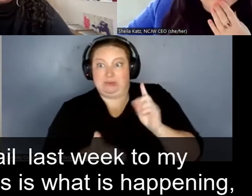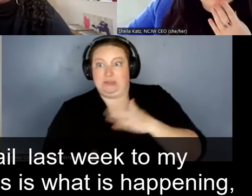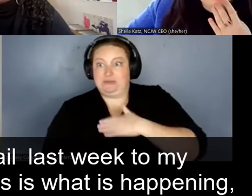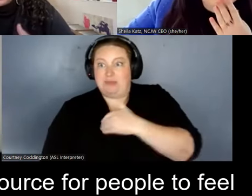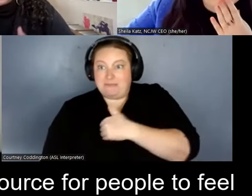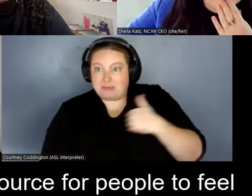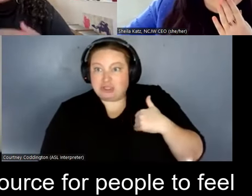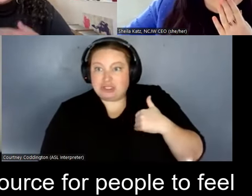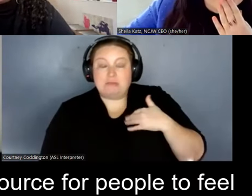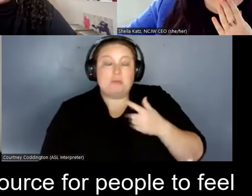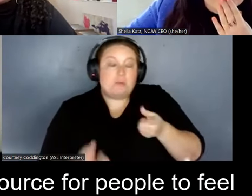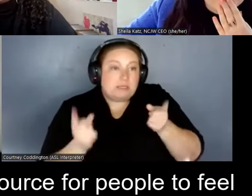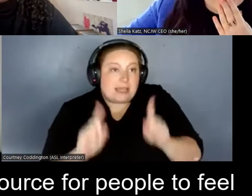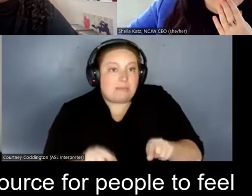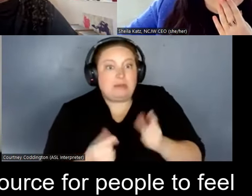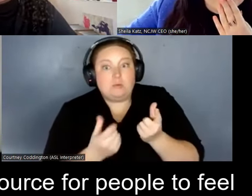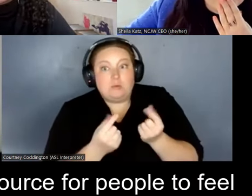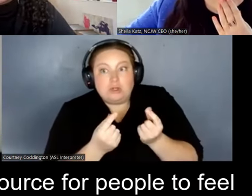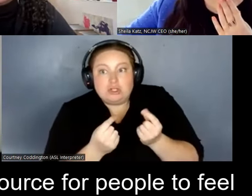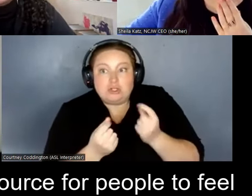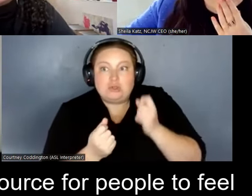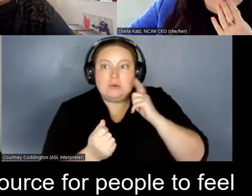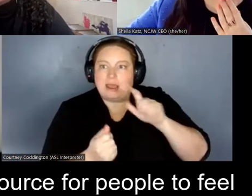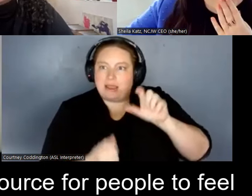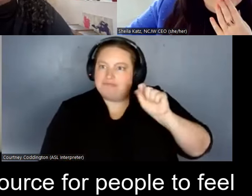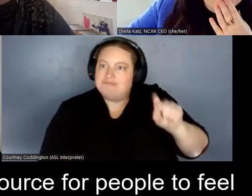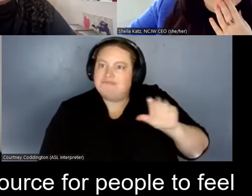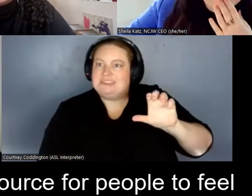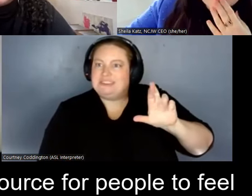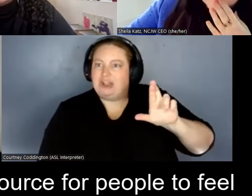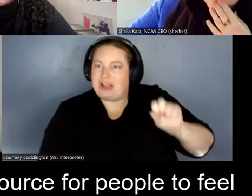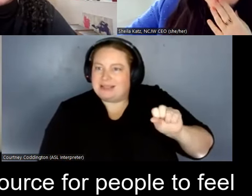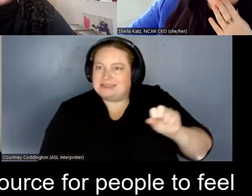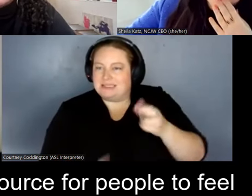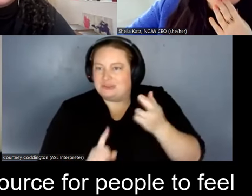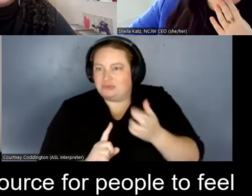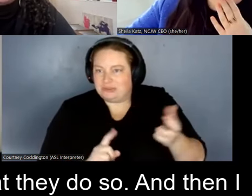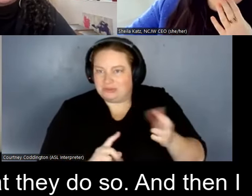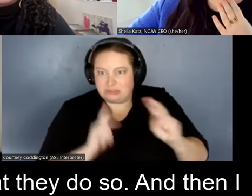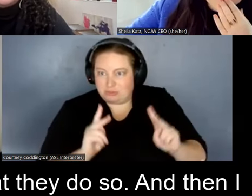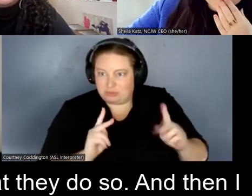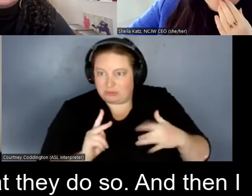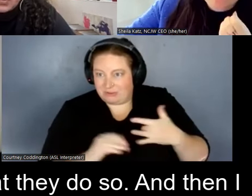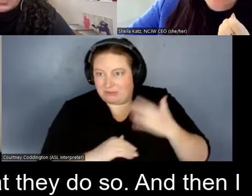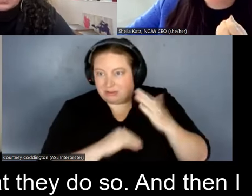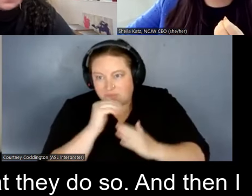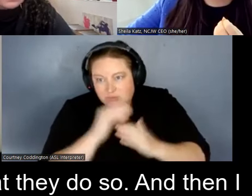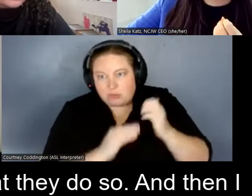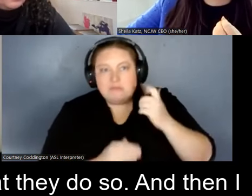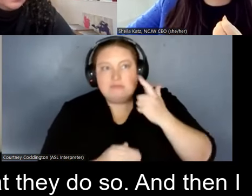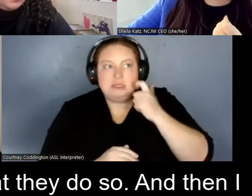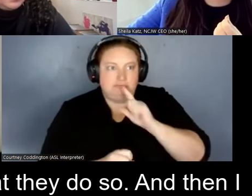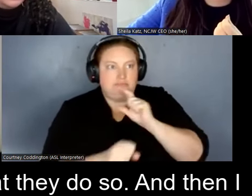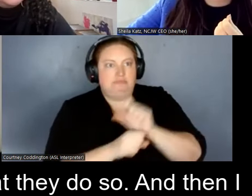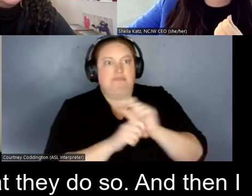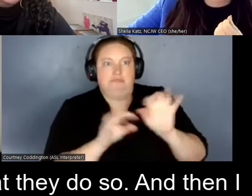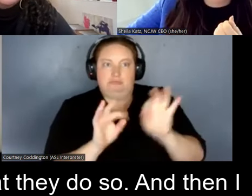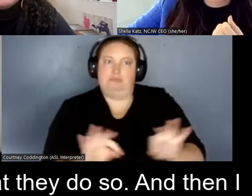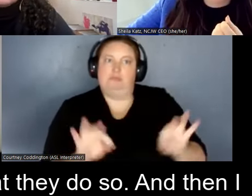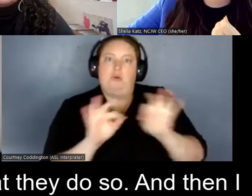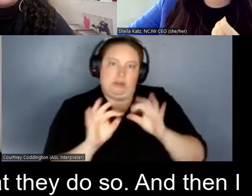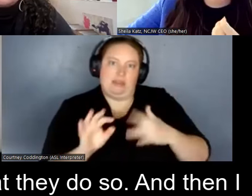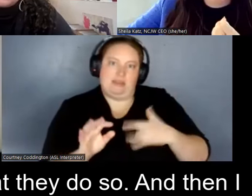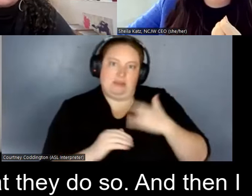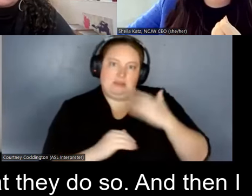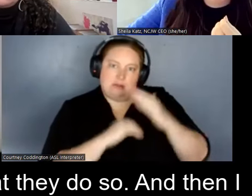things you can do, I shared CRS as a resource for people to feel comfortable with, because it's incredibly important that they do so. And then I do